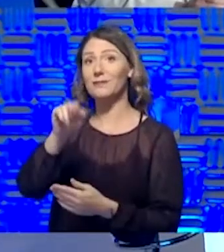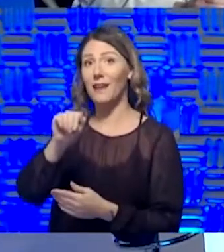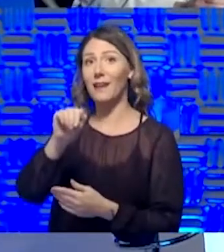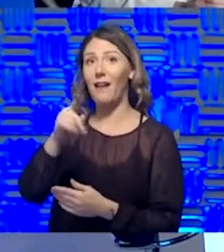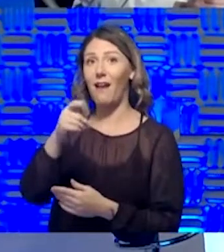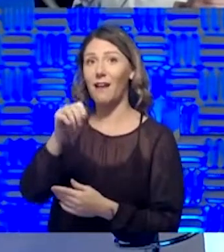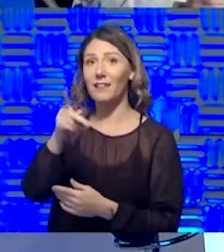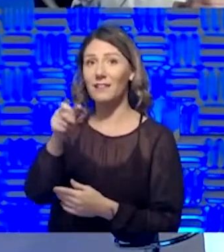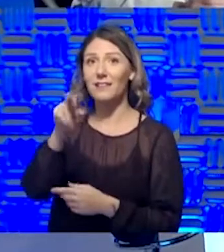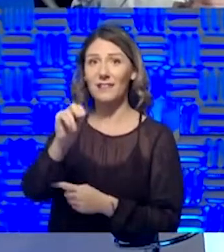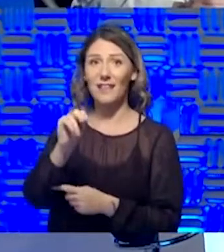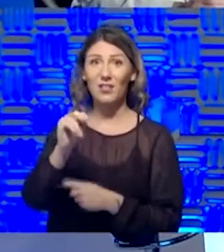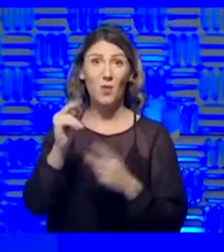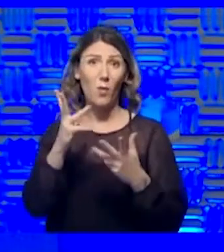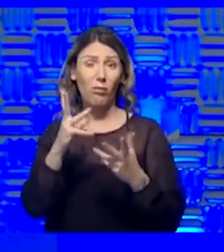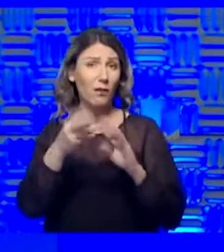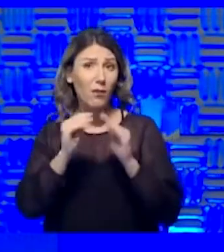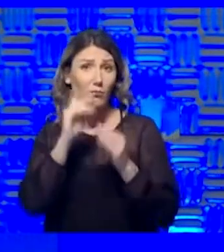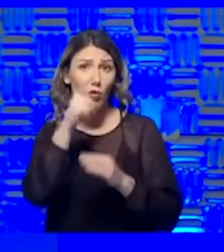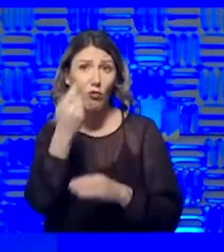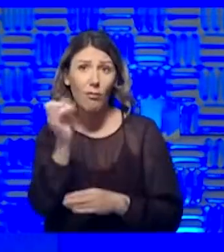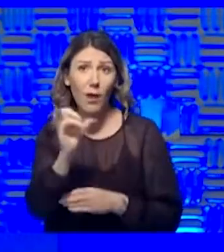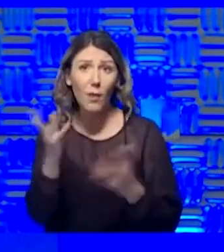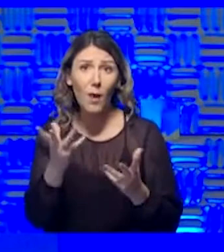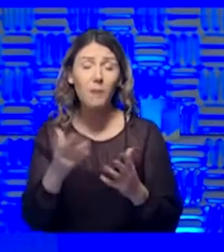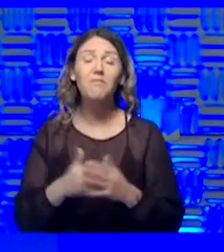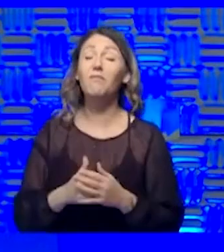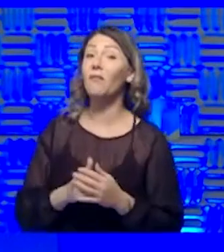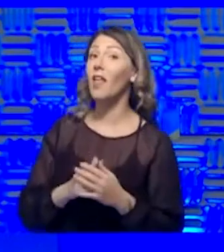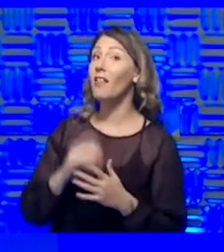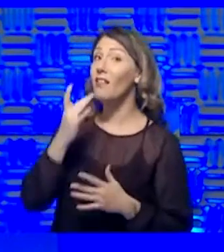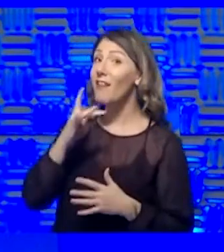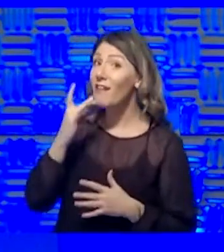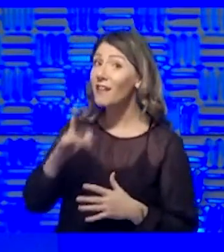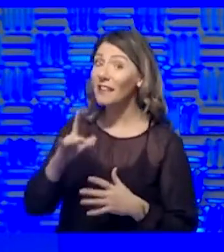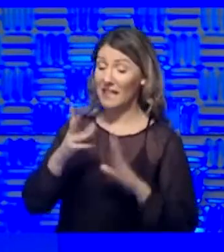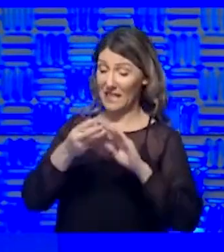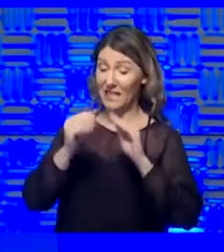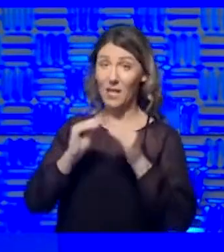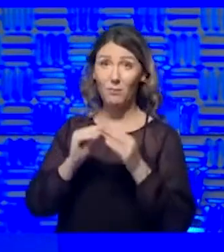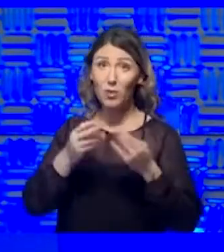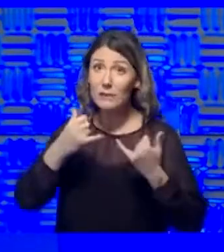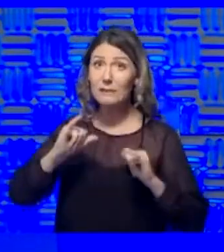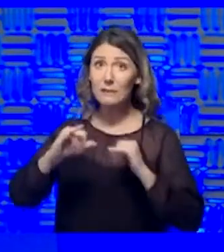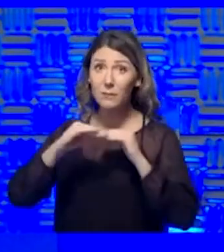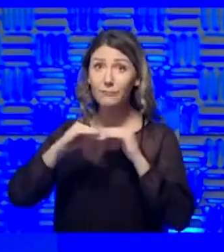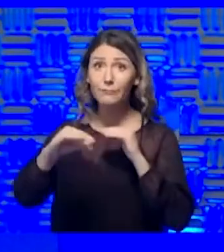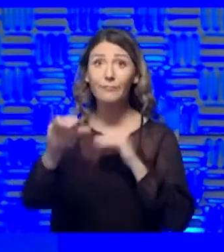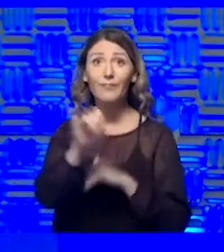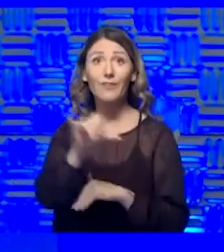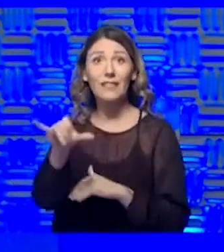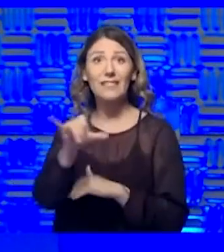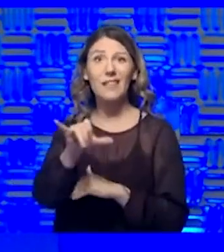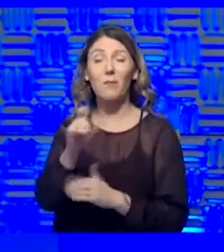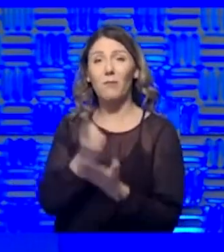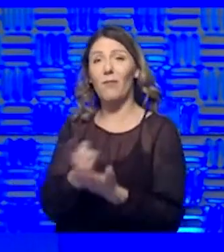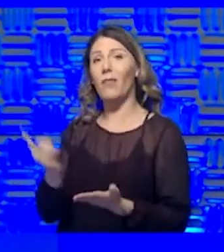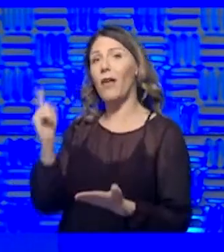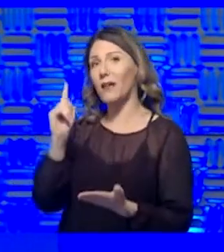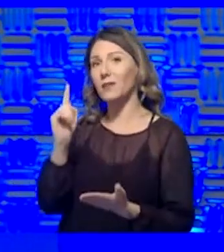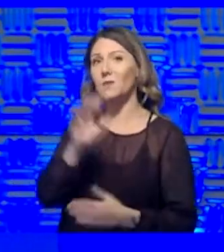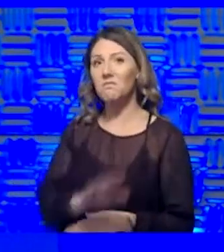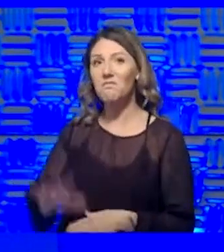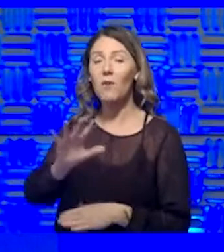Big weekend. Yeah, hi. You know, luckily our numbers are still good for what that's worth. They are about the same as they were last week. We